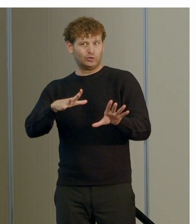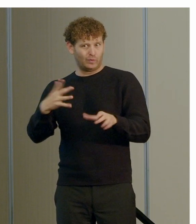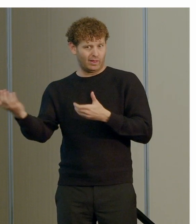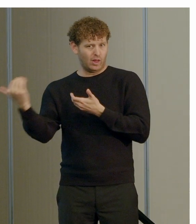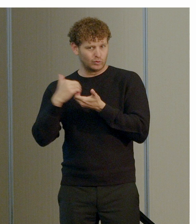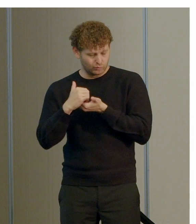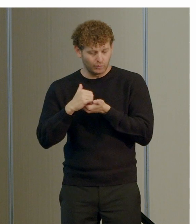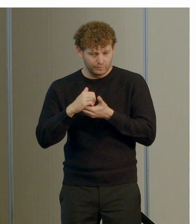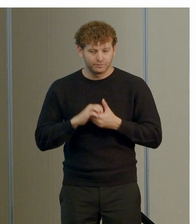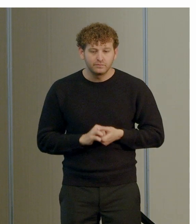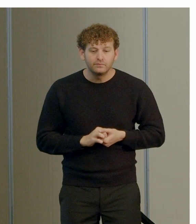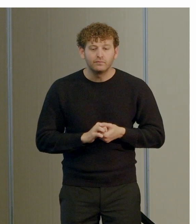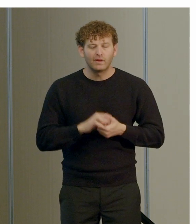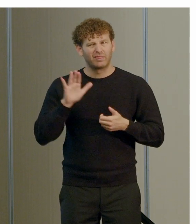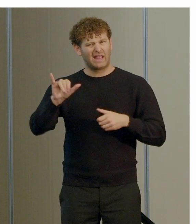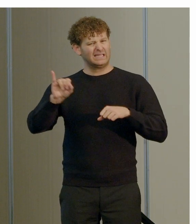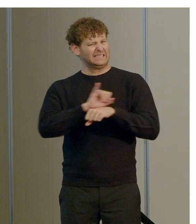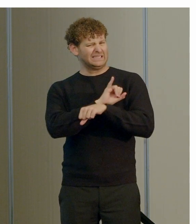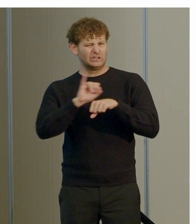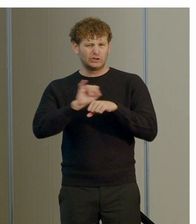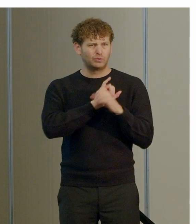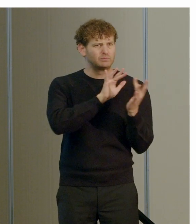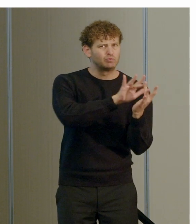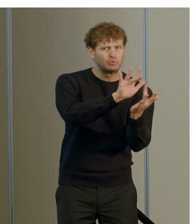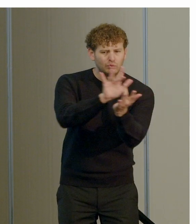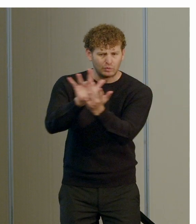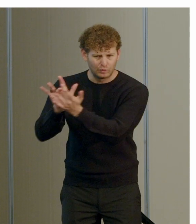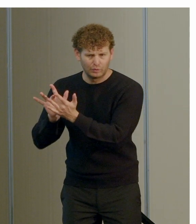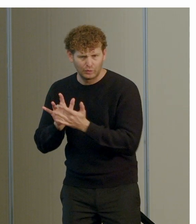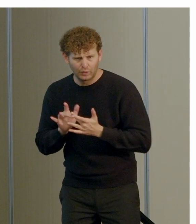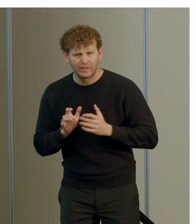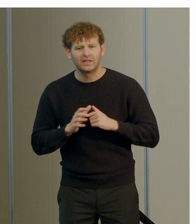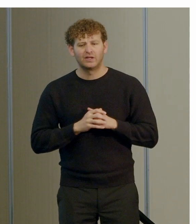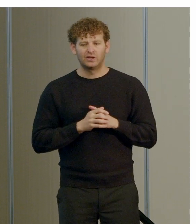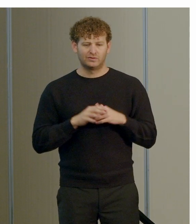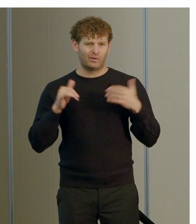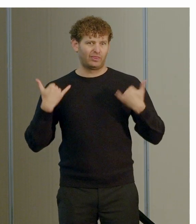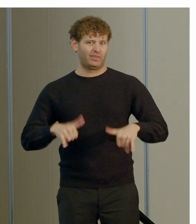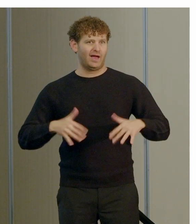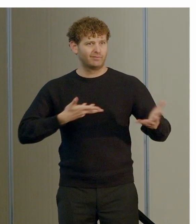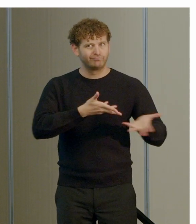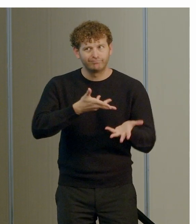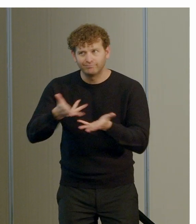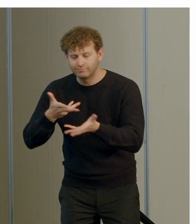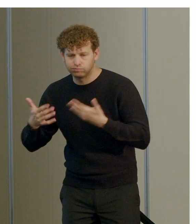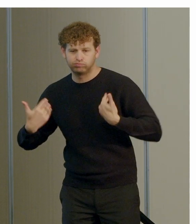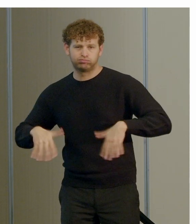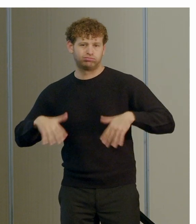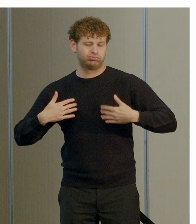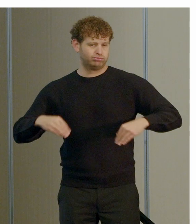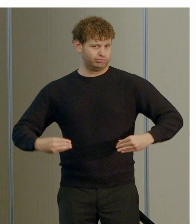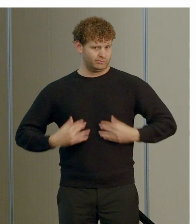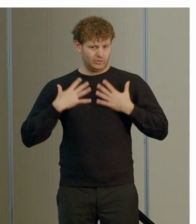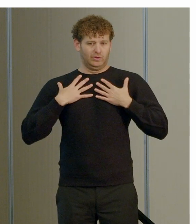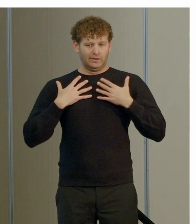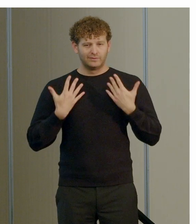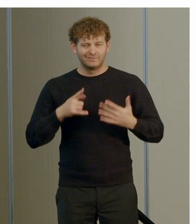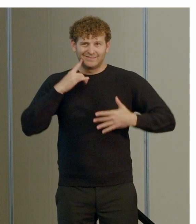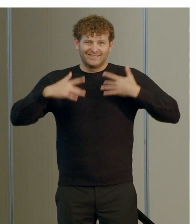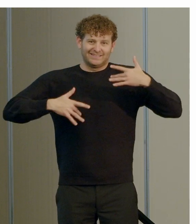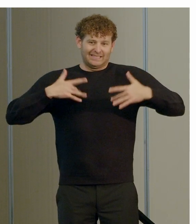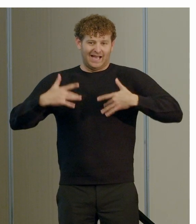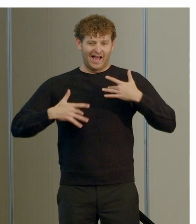course, that got me really excited because, hey, if we're talking to, as an example, Microsoft, it's the